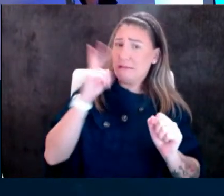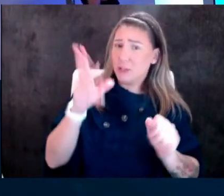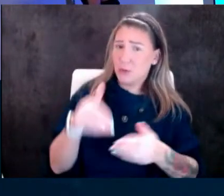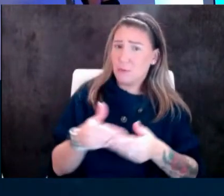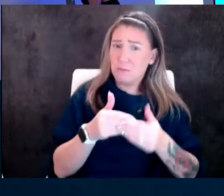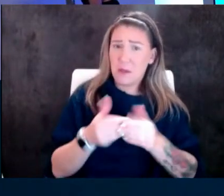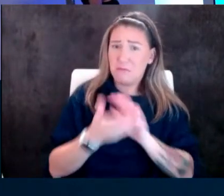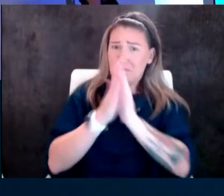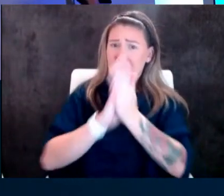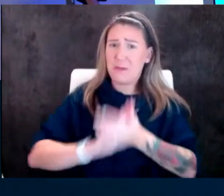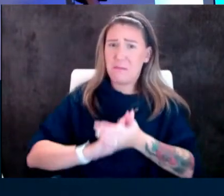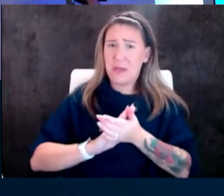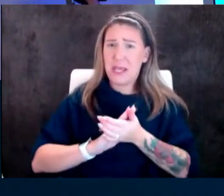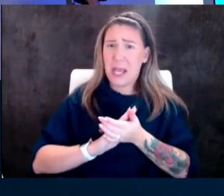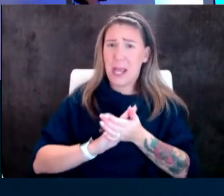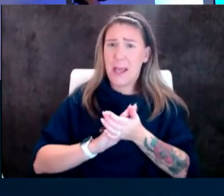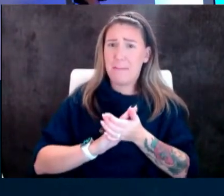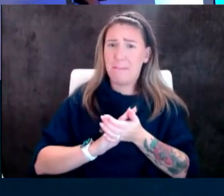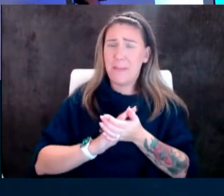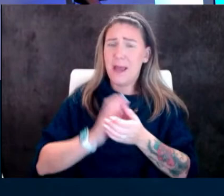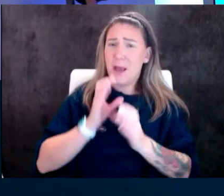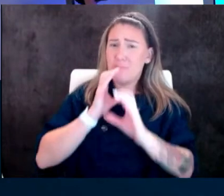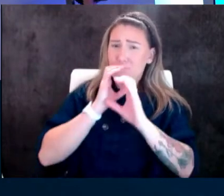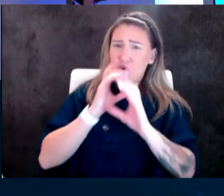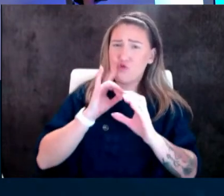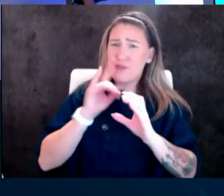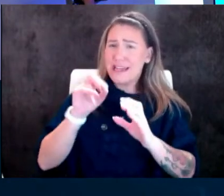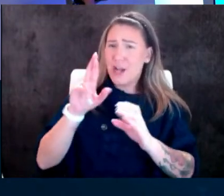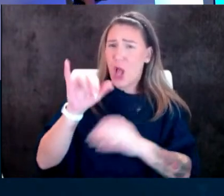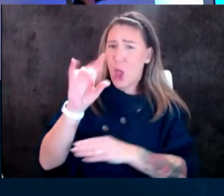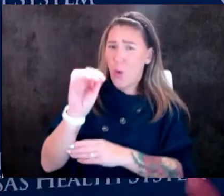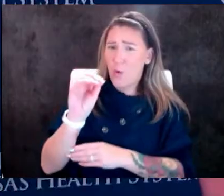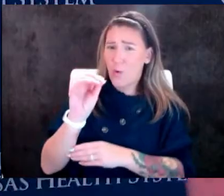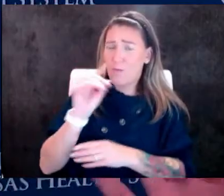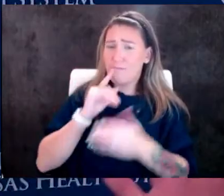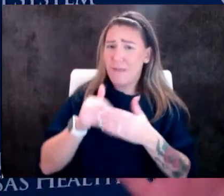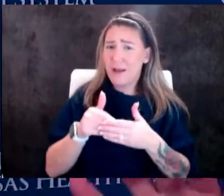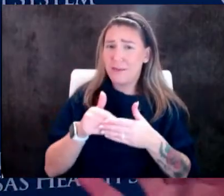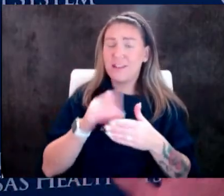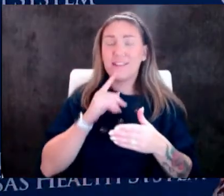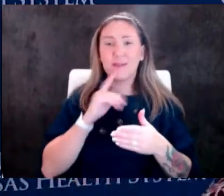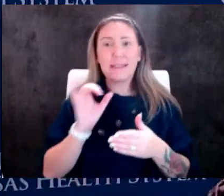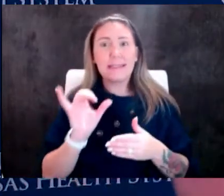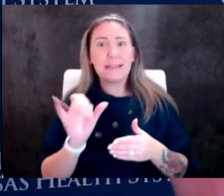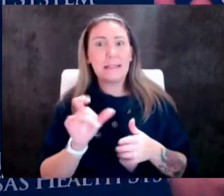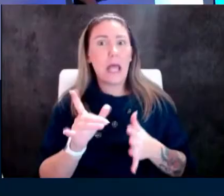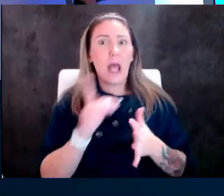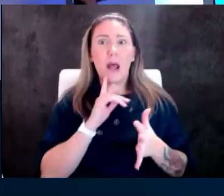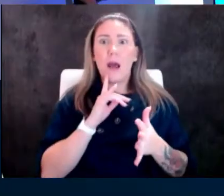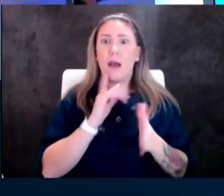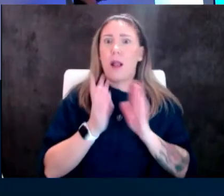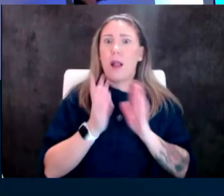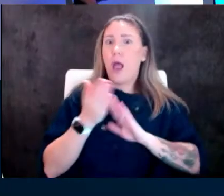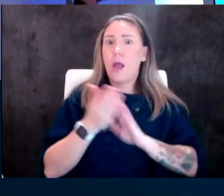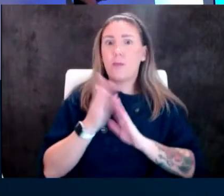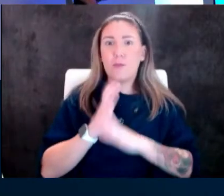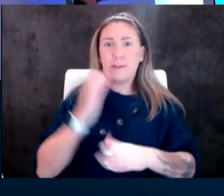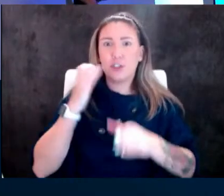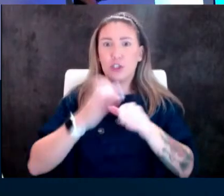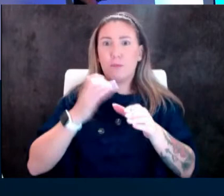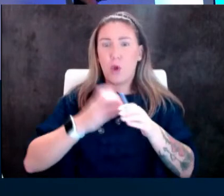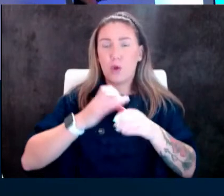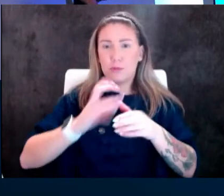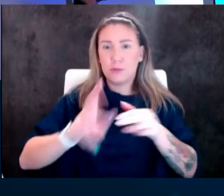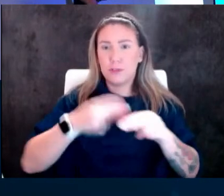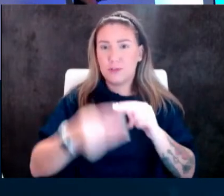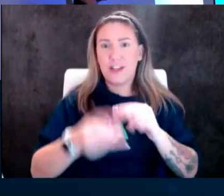rolling on the floor. Is that it? Burrito baby. I did. I was like, it's like Operation Chipotle drop. I did. To this day, I couldn't even